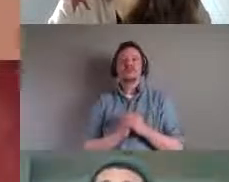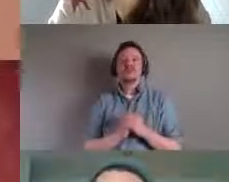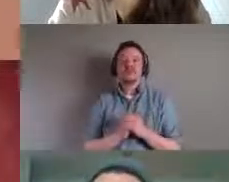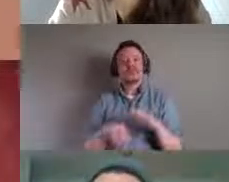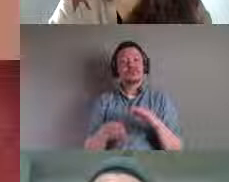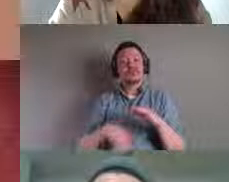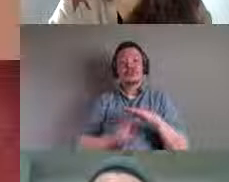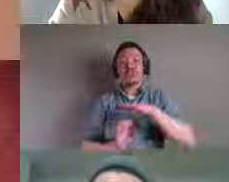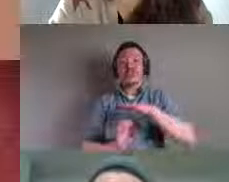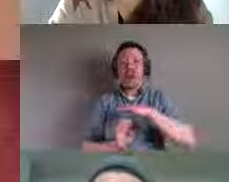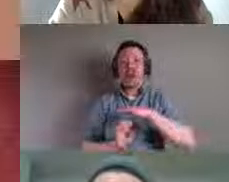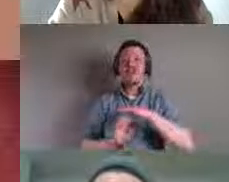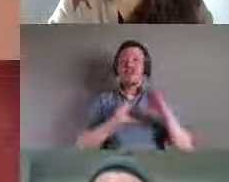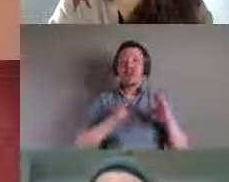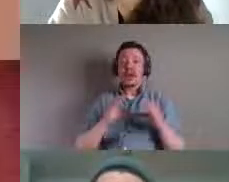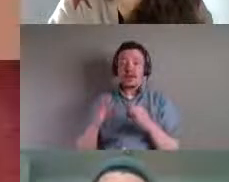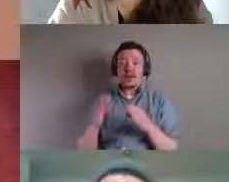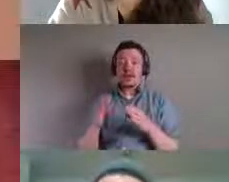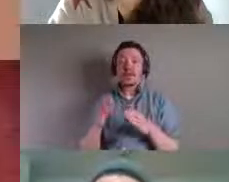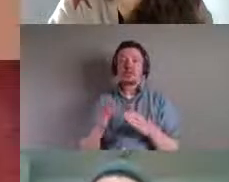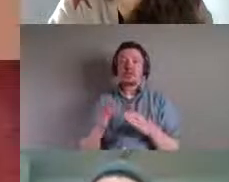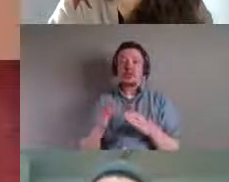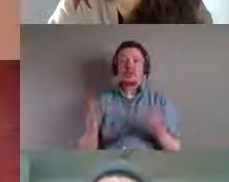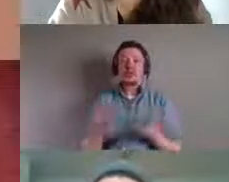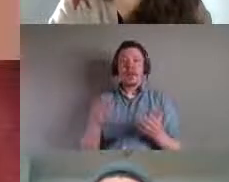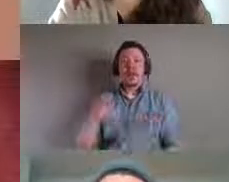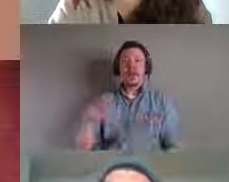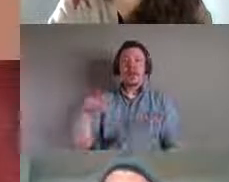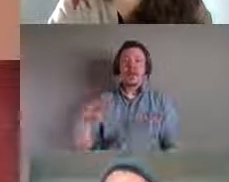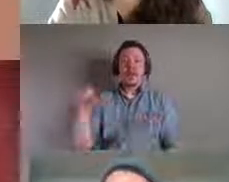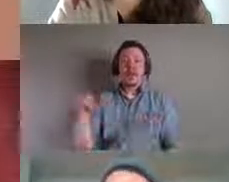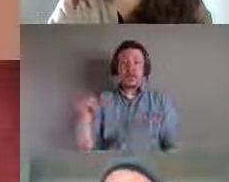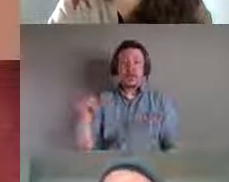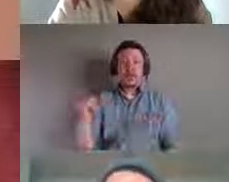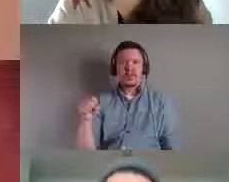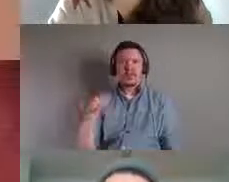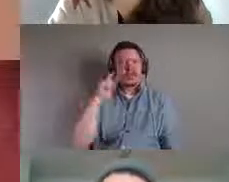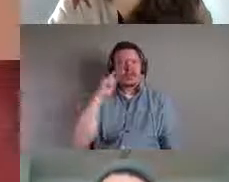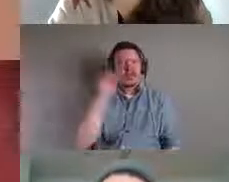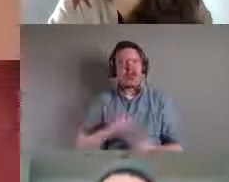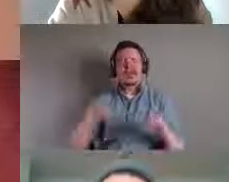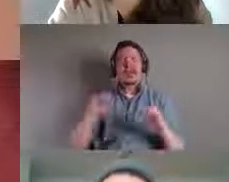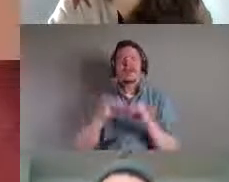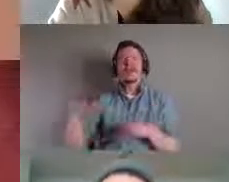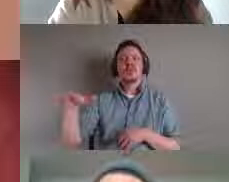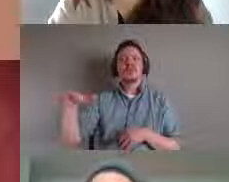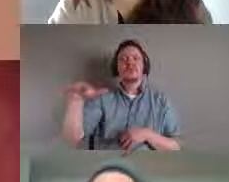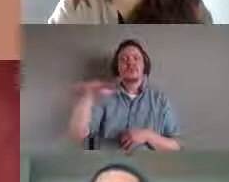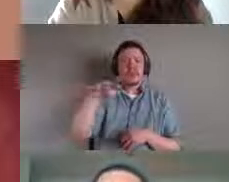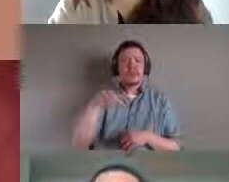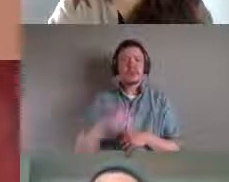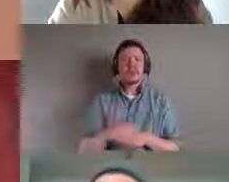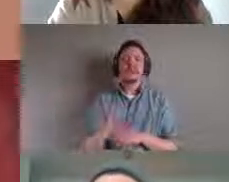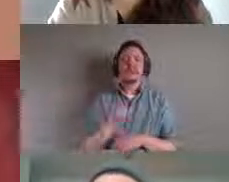basically elementary classes in Portland Public Schools, and I believe even further with some of the other school districts. And then